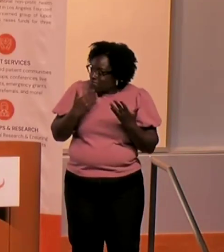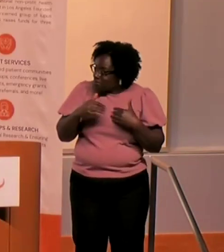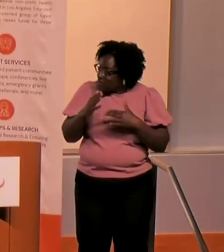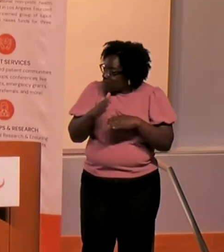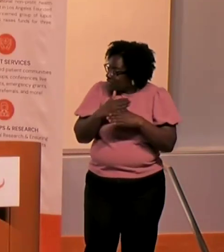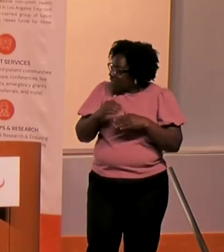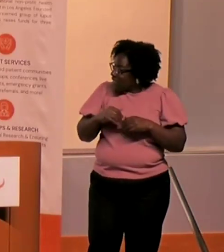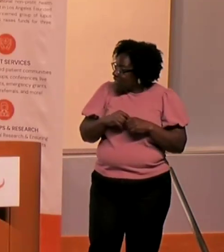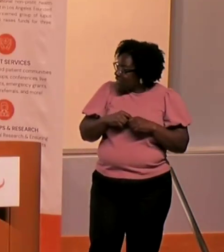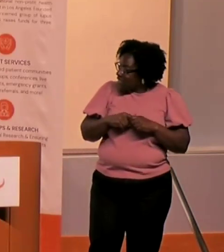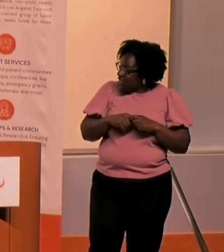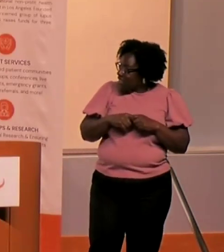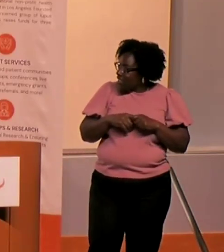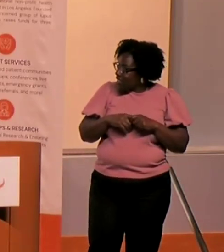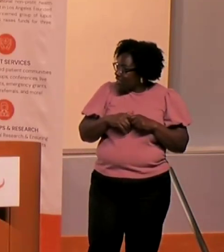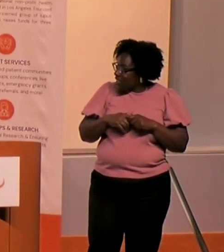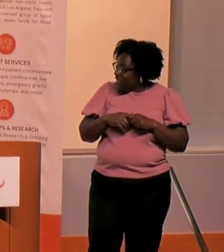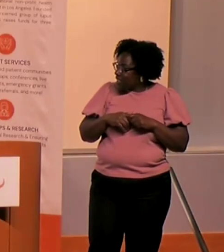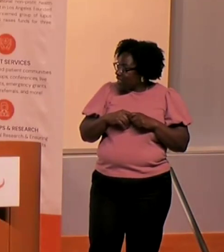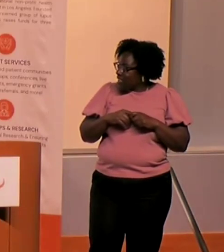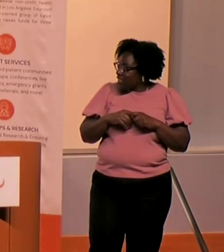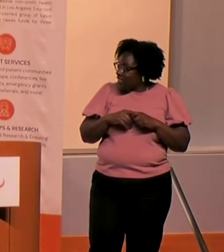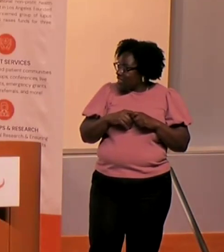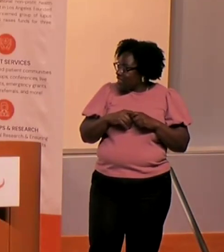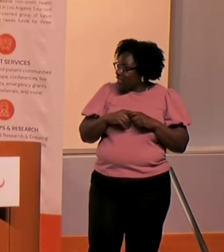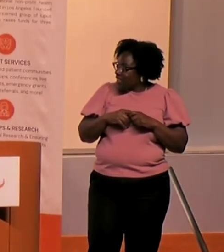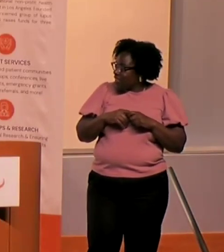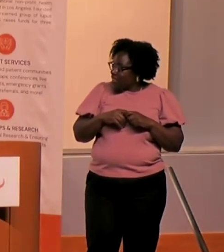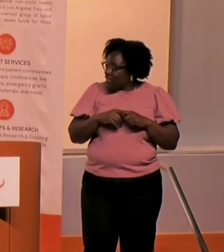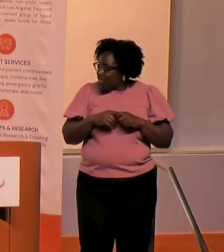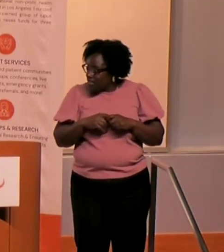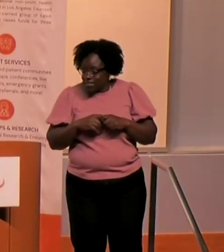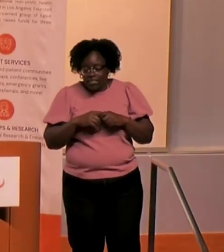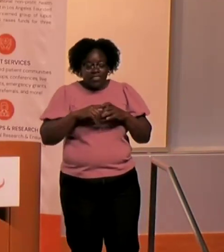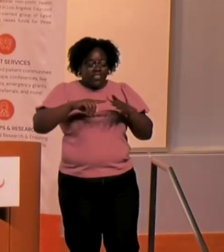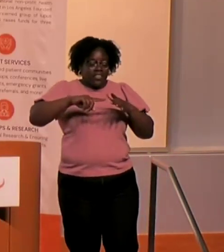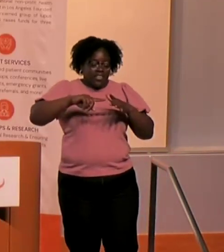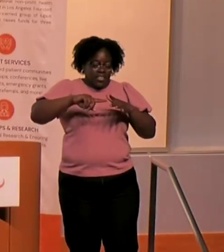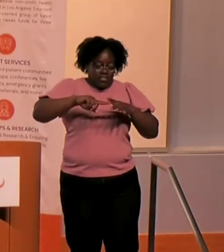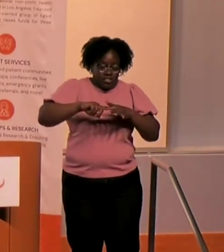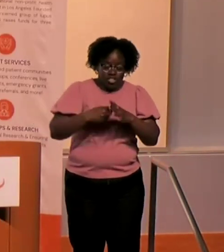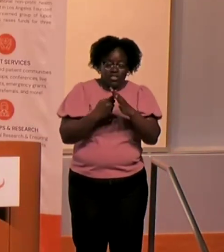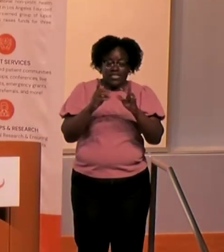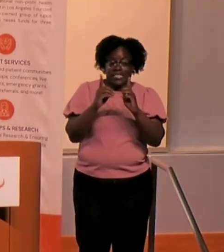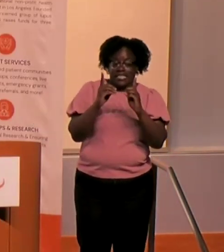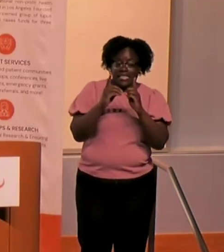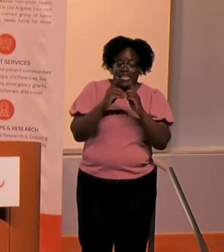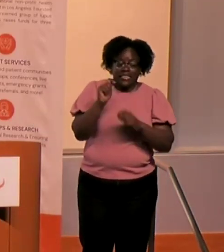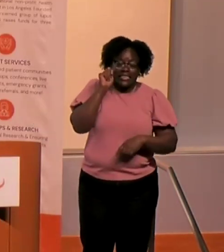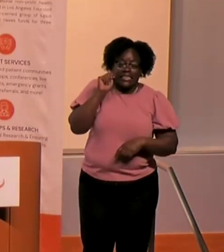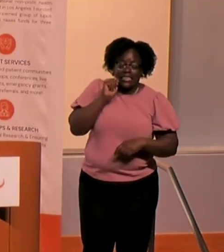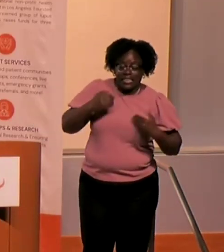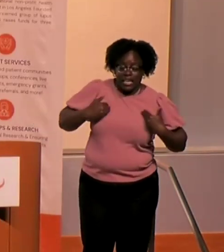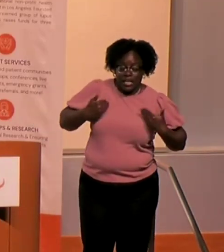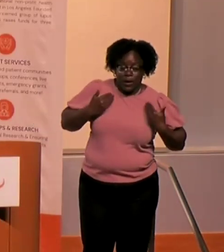about that? Yeah, so even started dating as a teenager. I